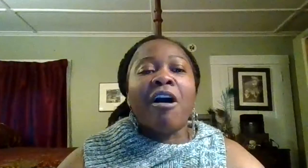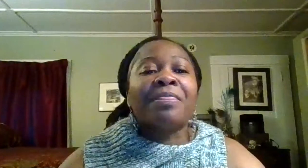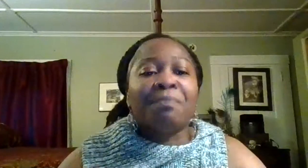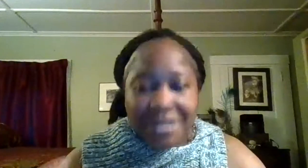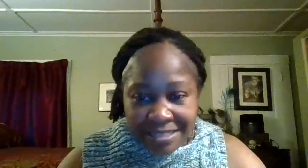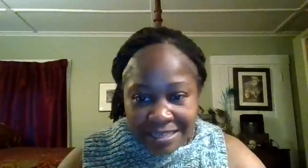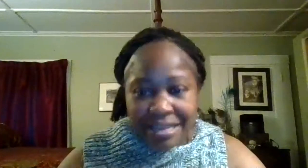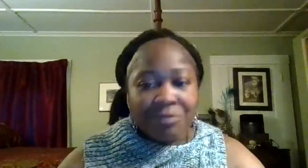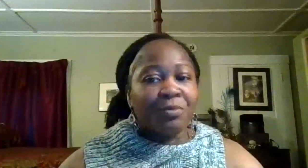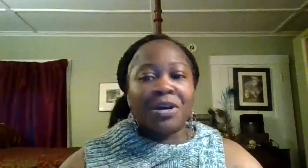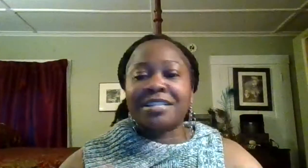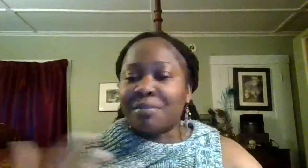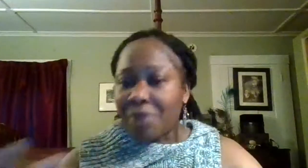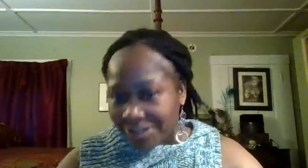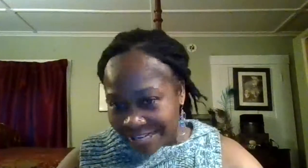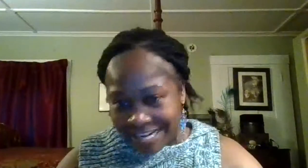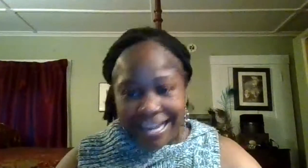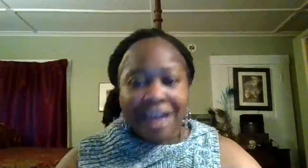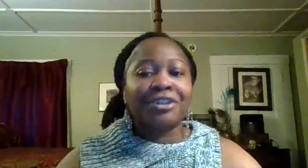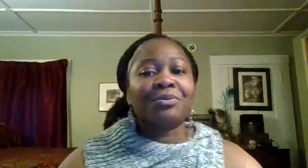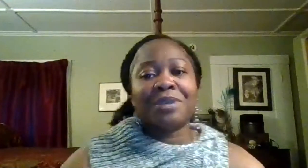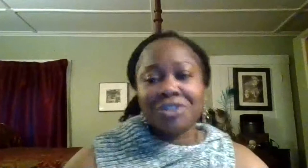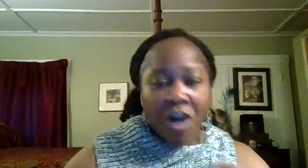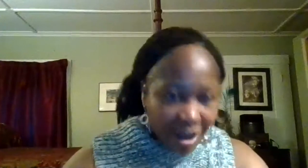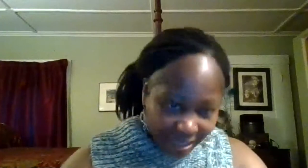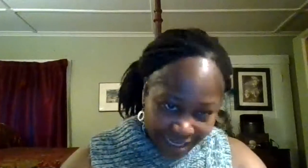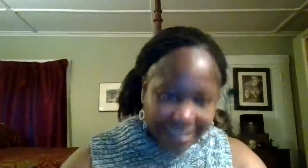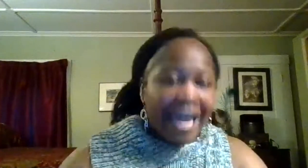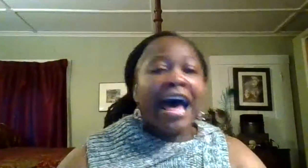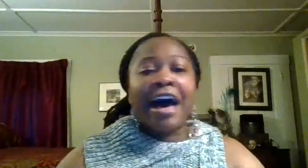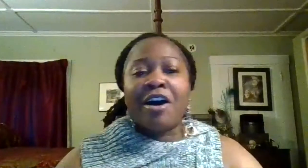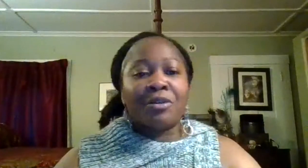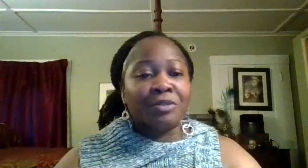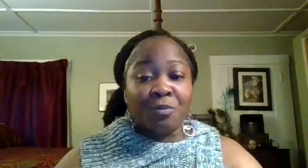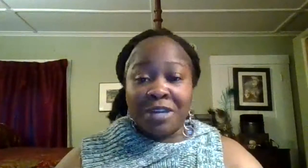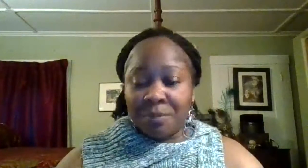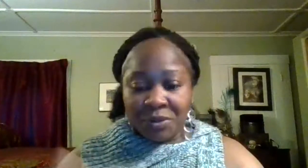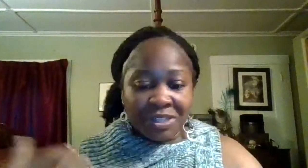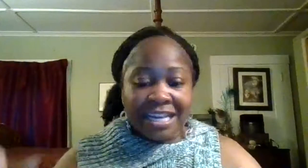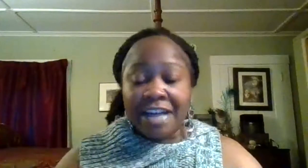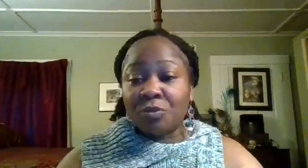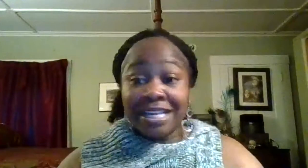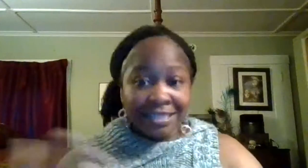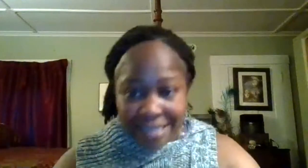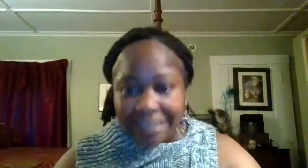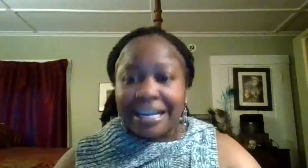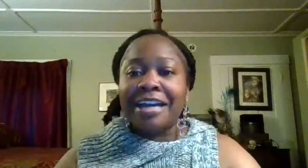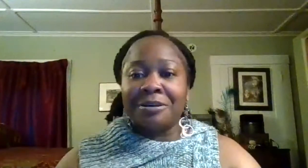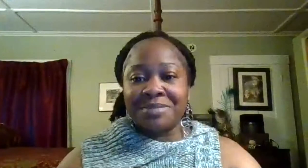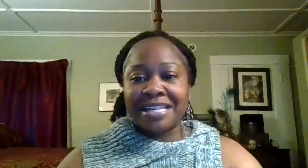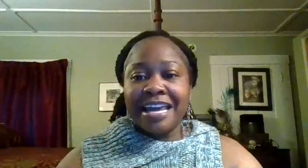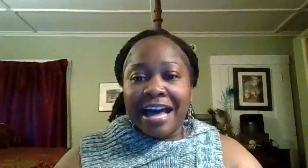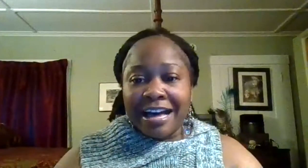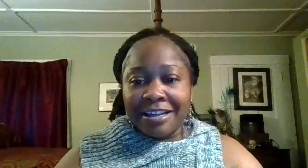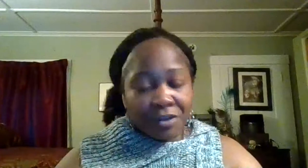focusing on the business. Like, what is the marketing? How do you reach audience? How do people connect with selling